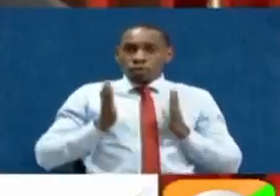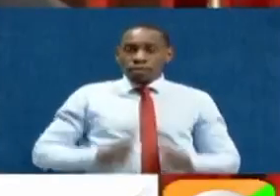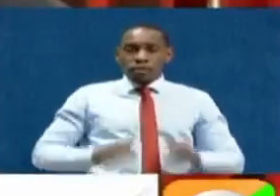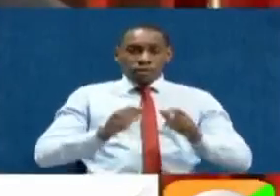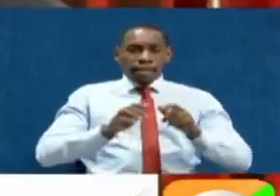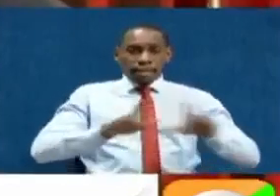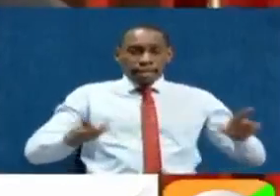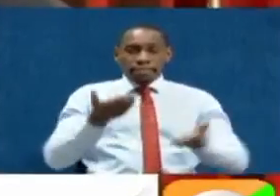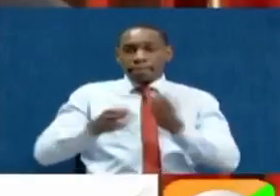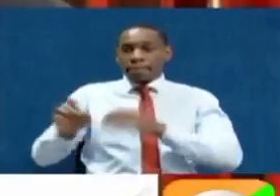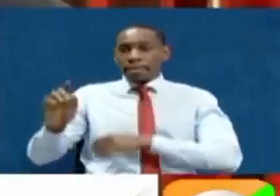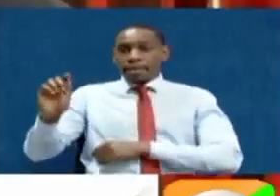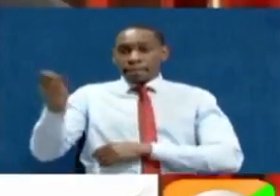lands,